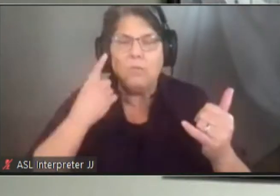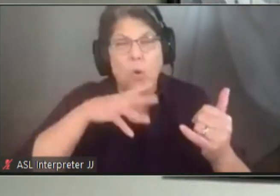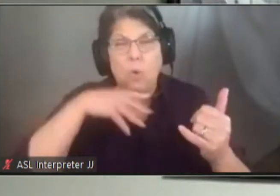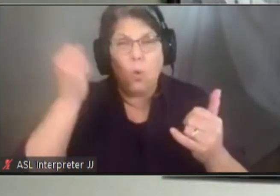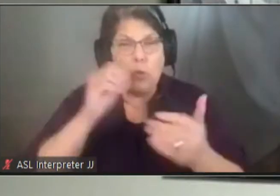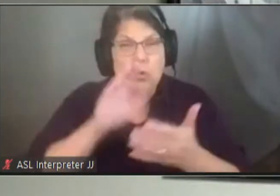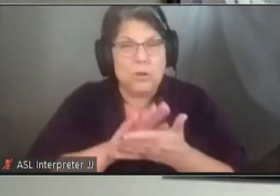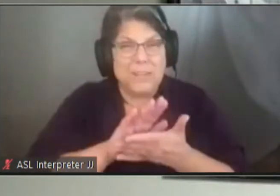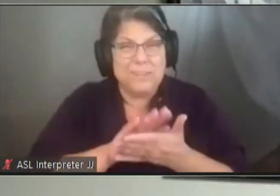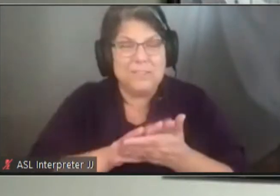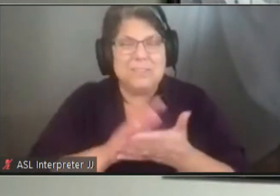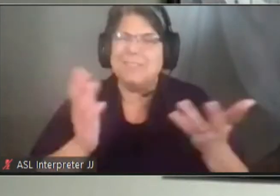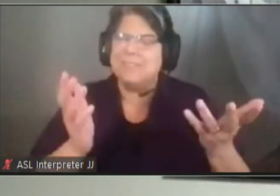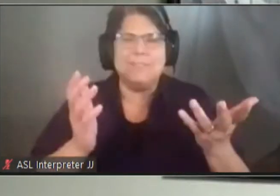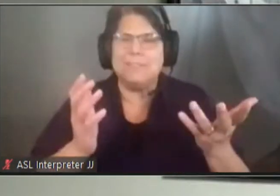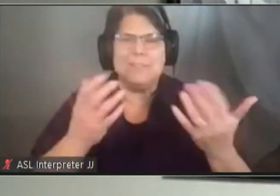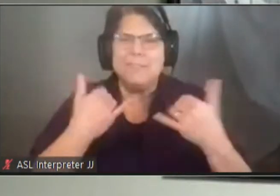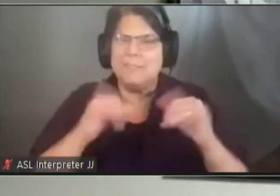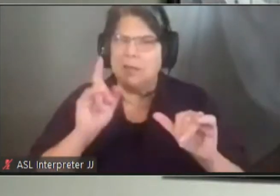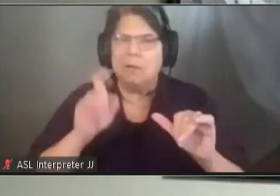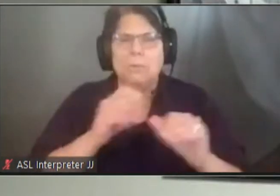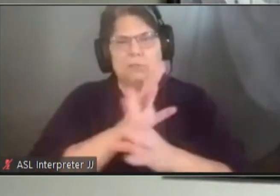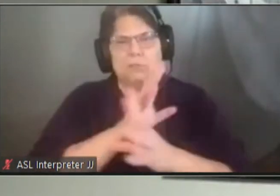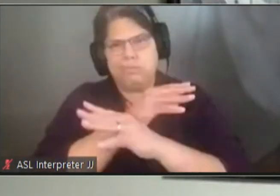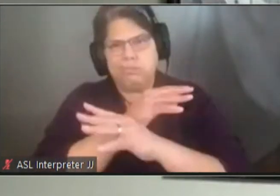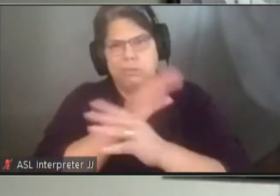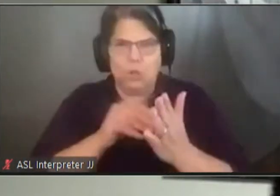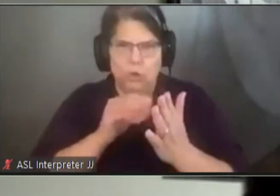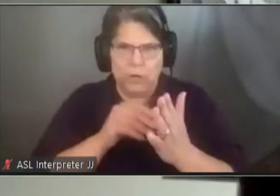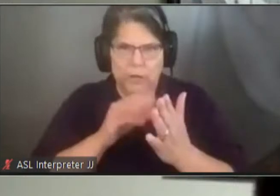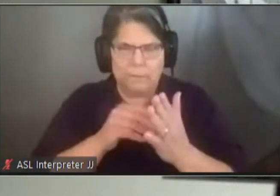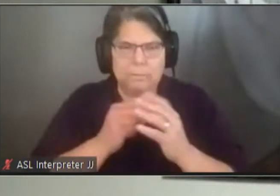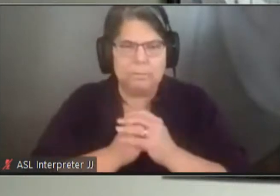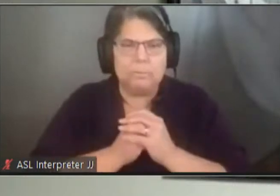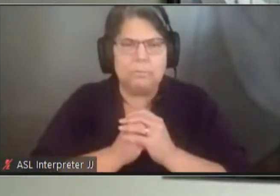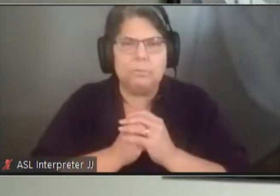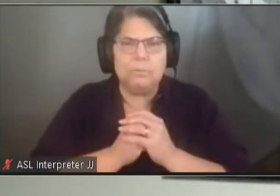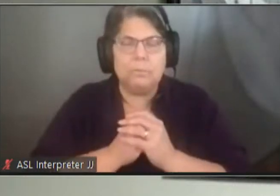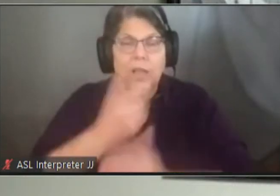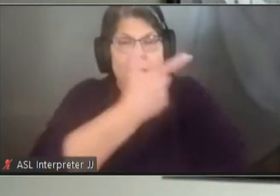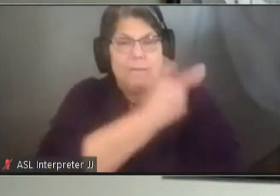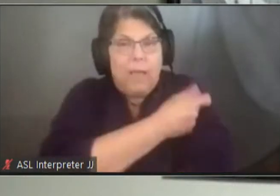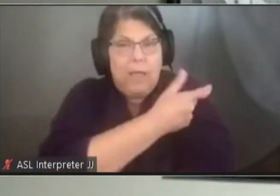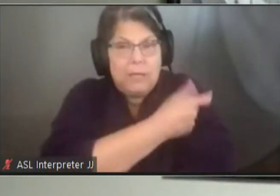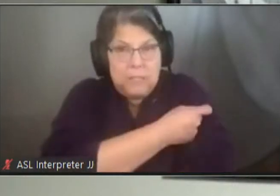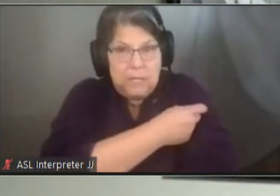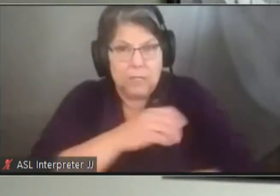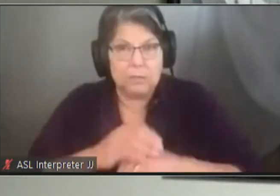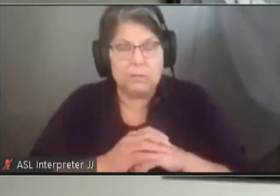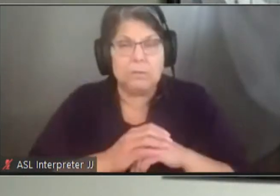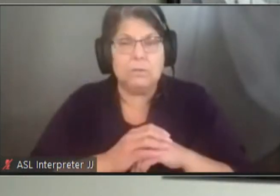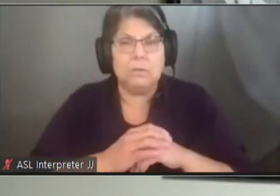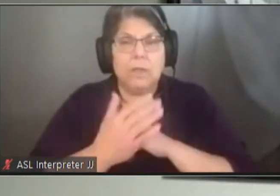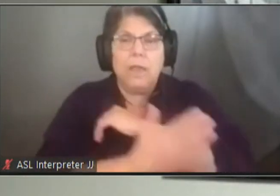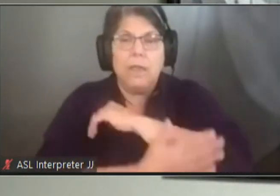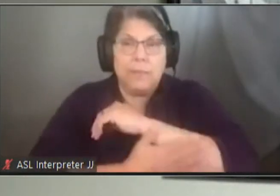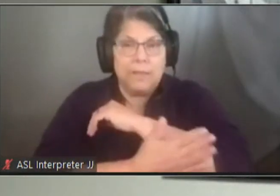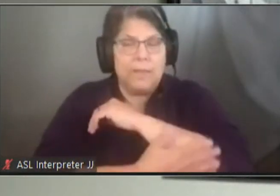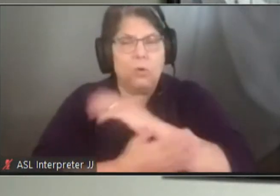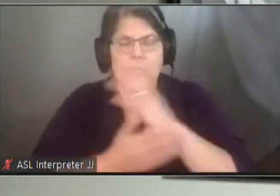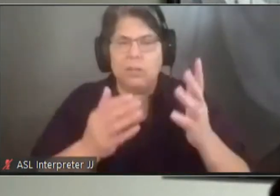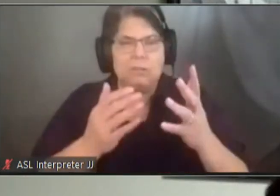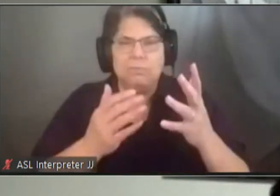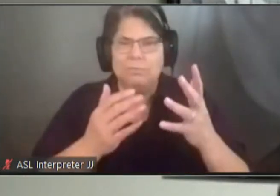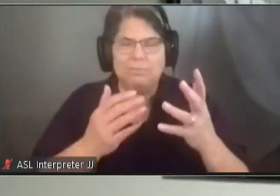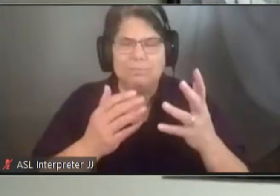on continuing distant learning. Vaccines. Accounting for vaccines is ongoing statewide due to